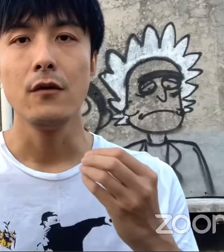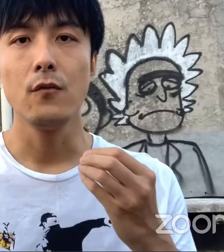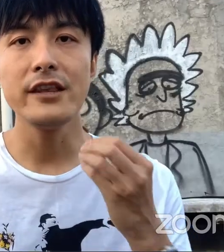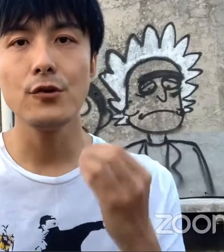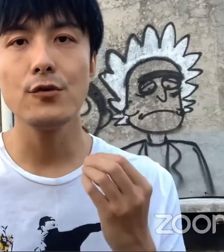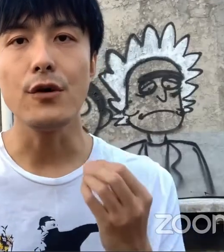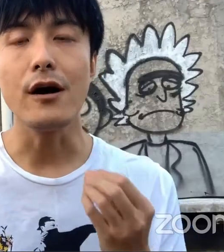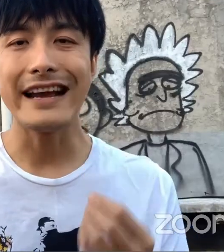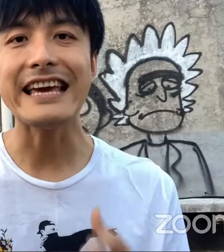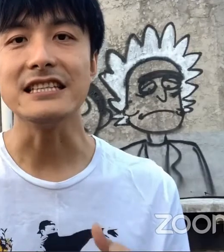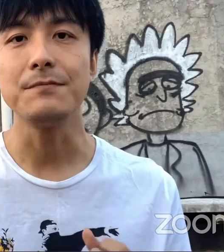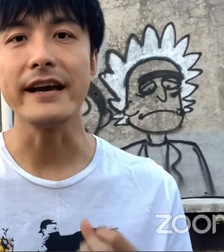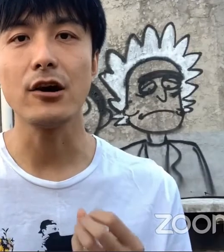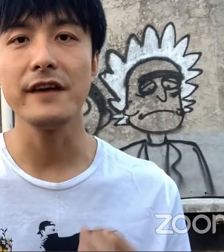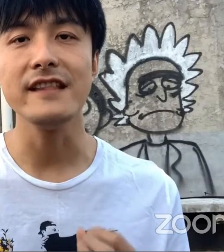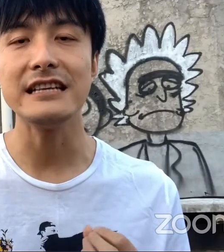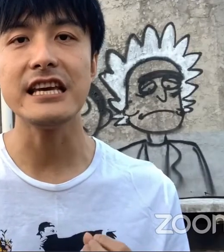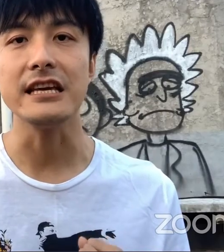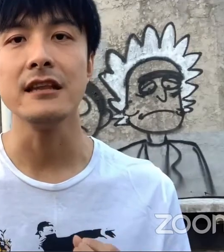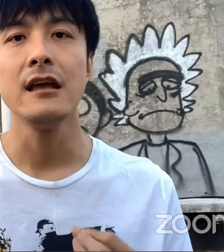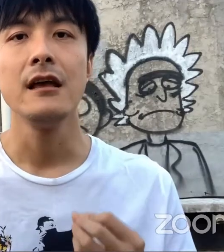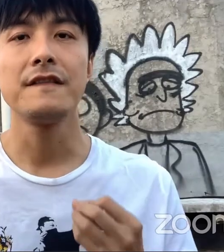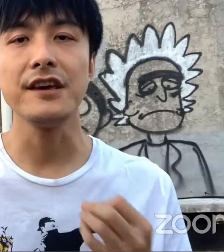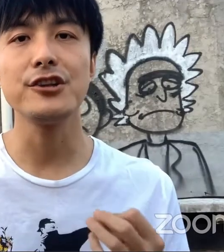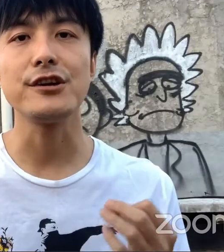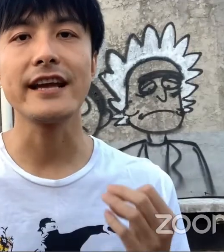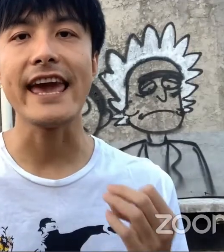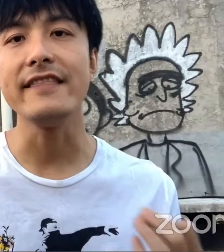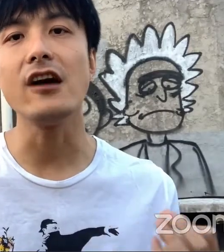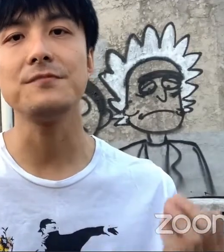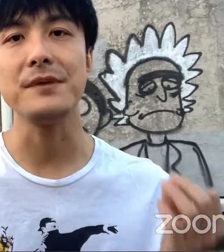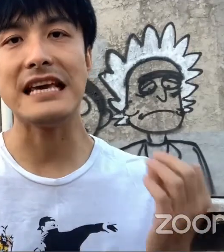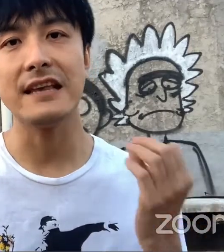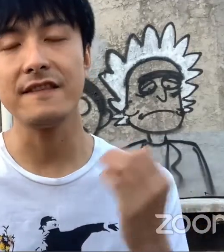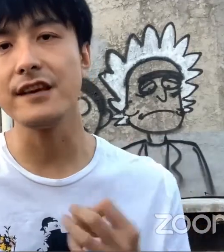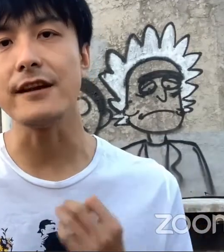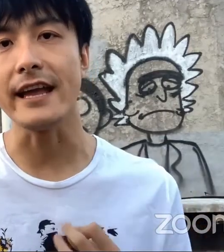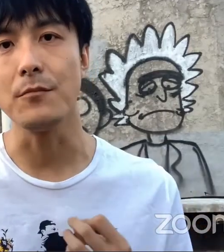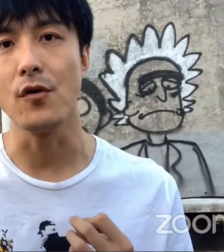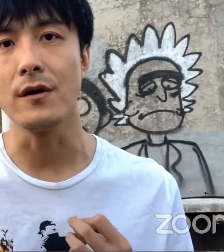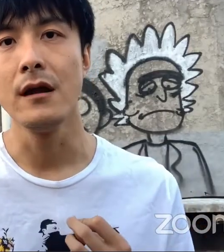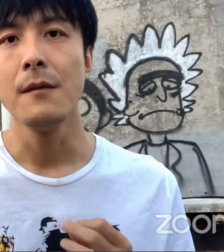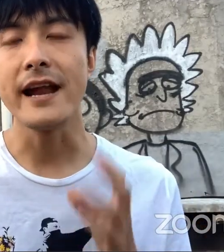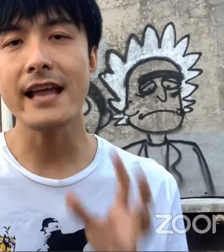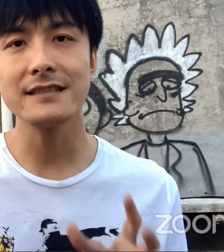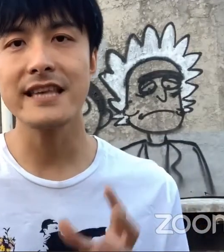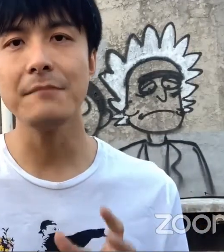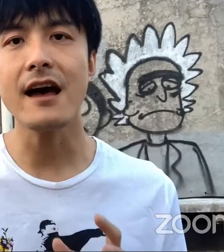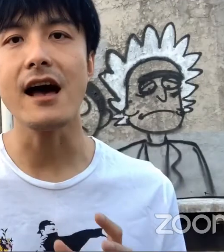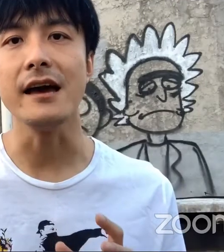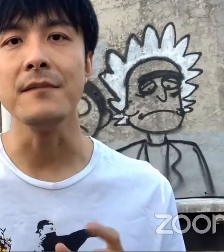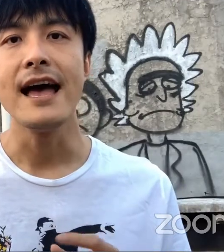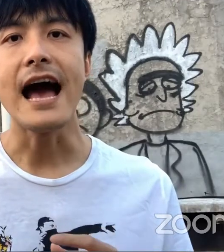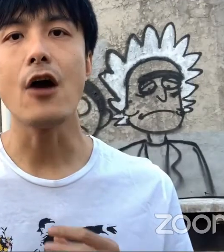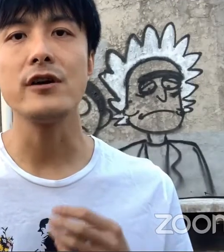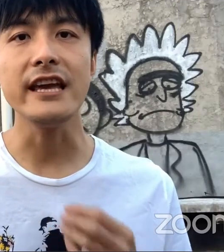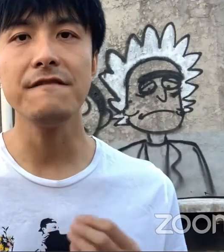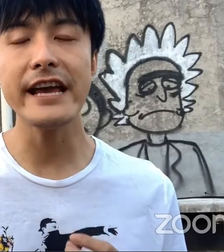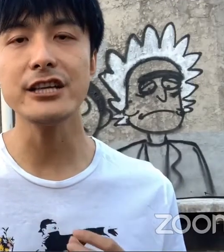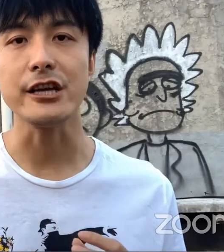when you are hit by COVID-19, theater cannot be theater anymore. But at the same time,